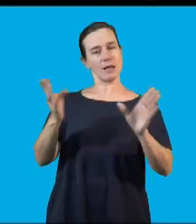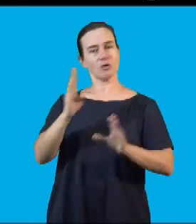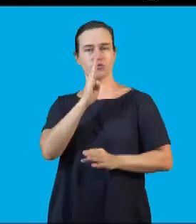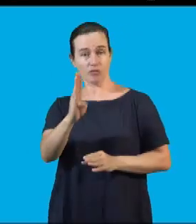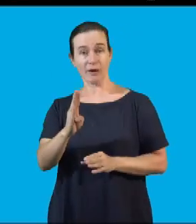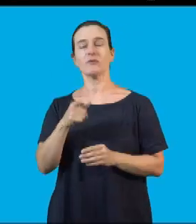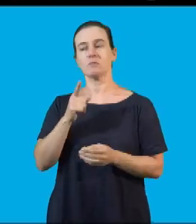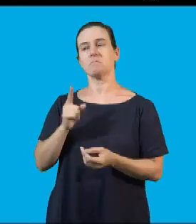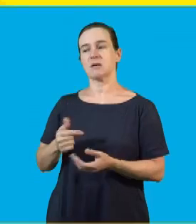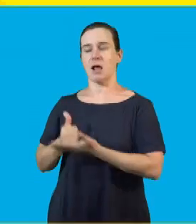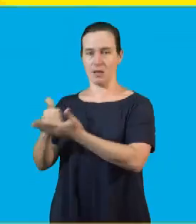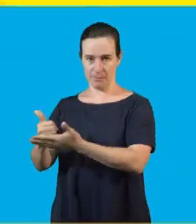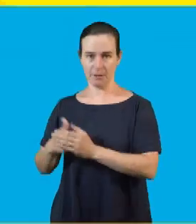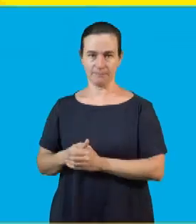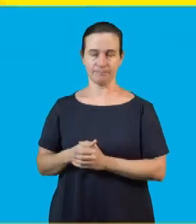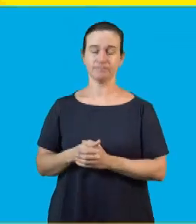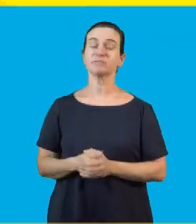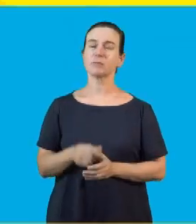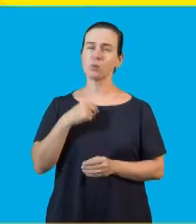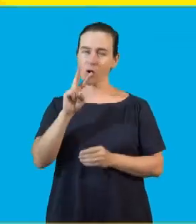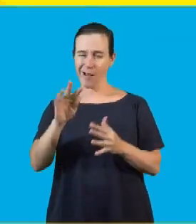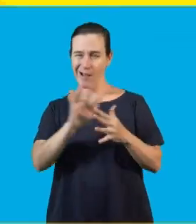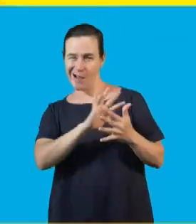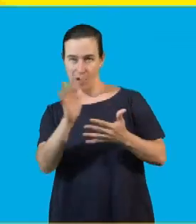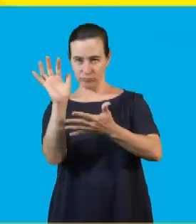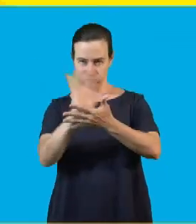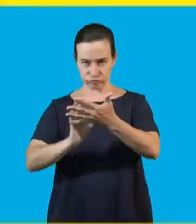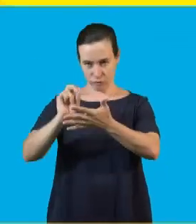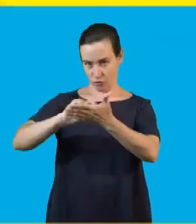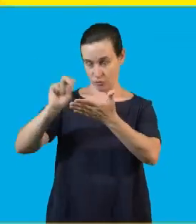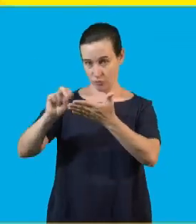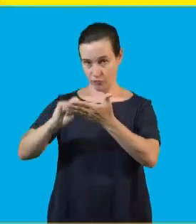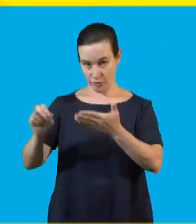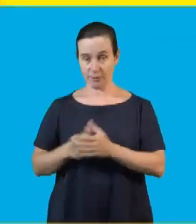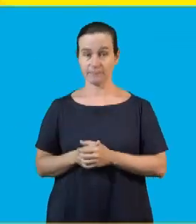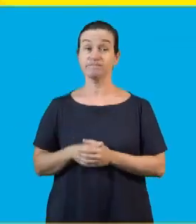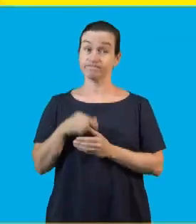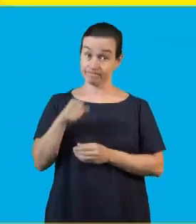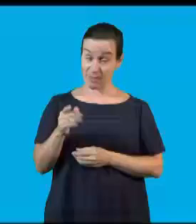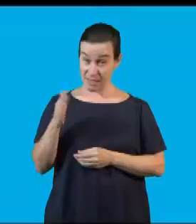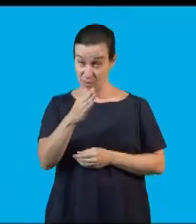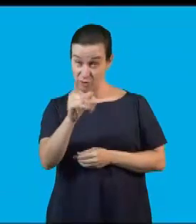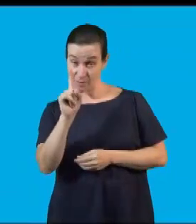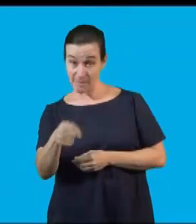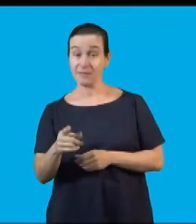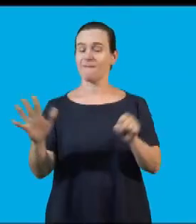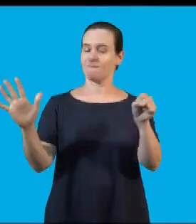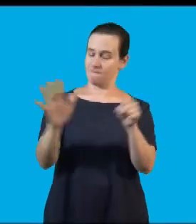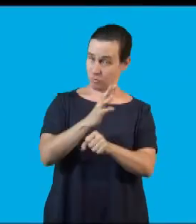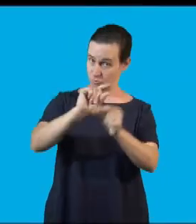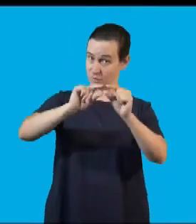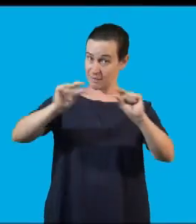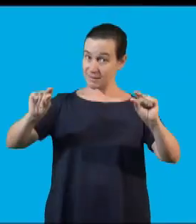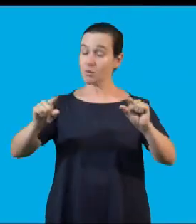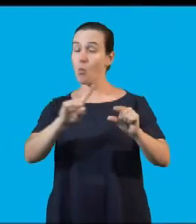and welcoming tone. Let's take a look at the format of directions. Directions should be written in